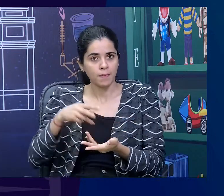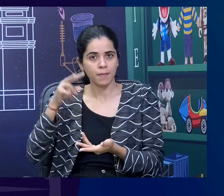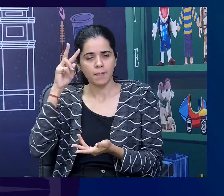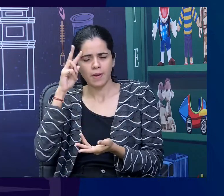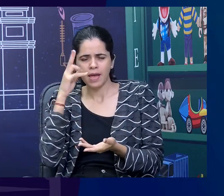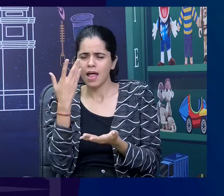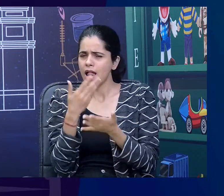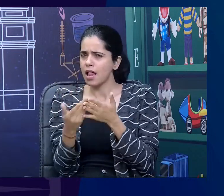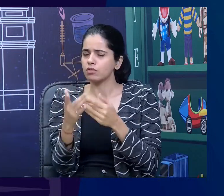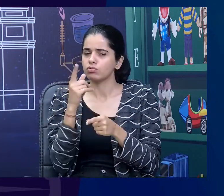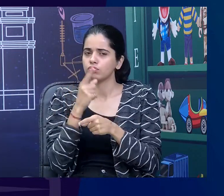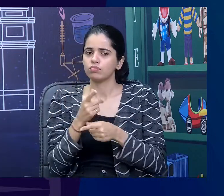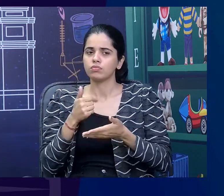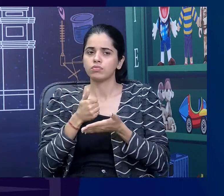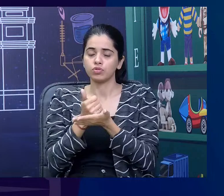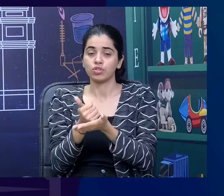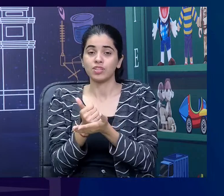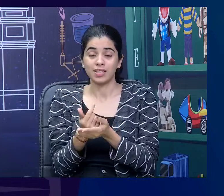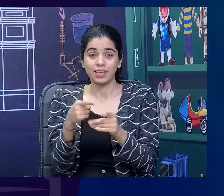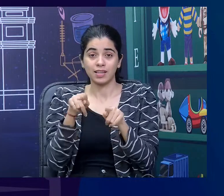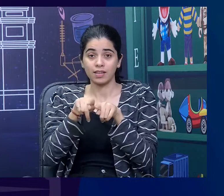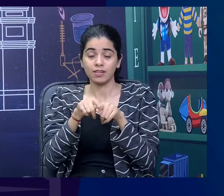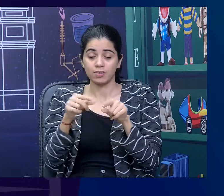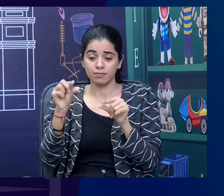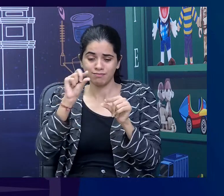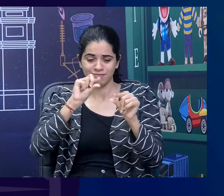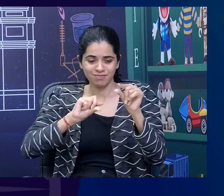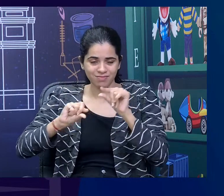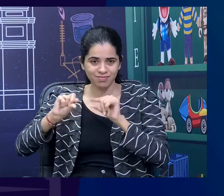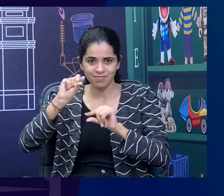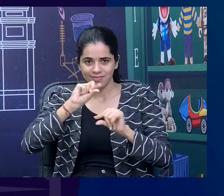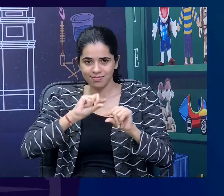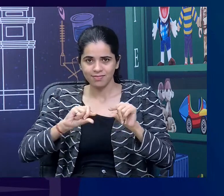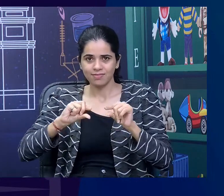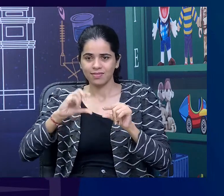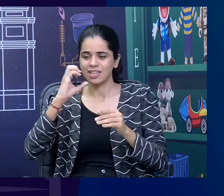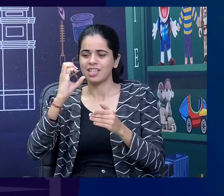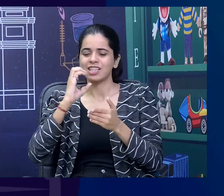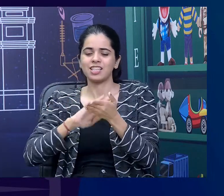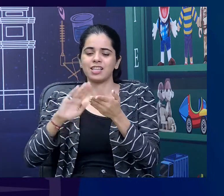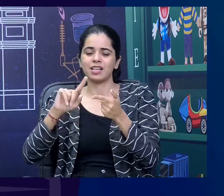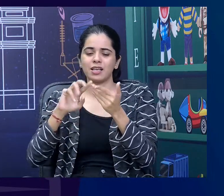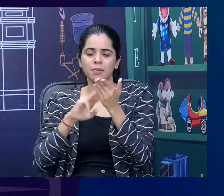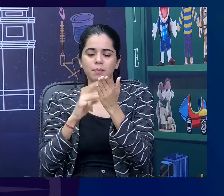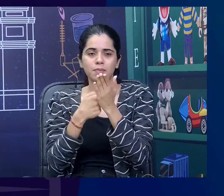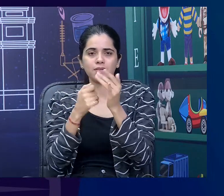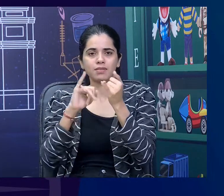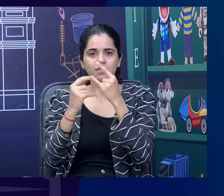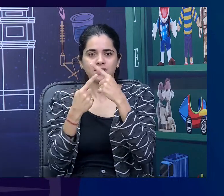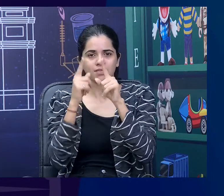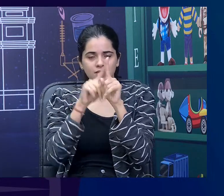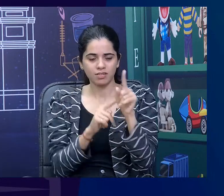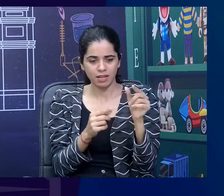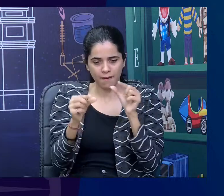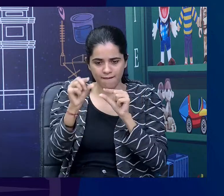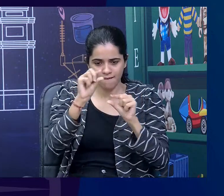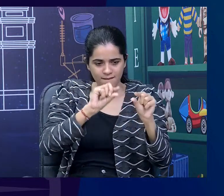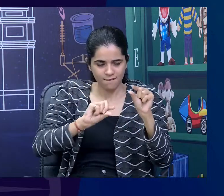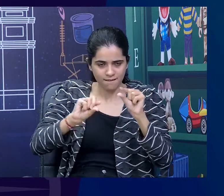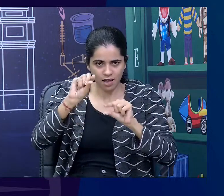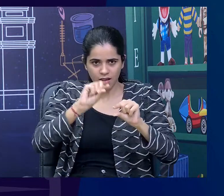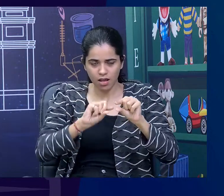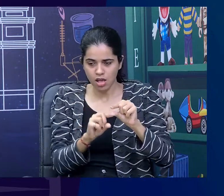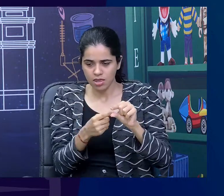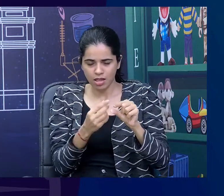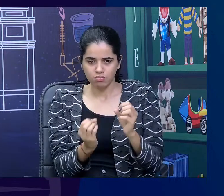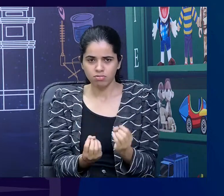understanding. Like a chemistry teacher in middle school, she wanted to teach some different types of chemical reactions or whatever.